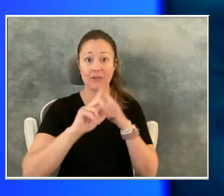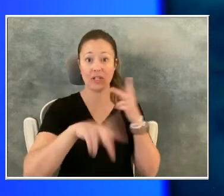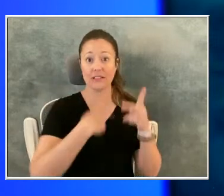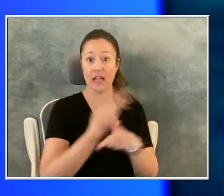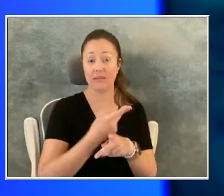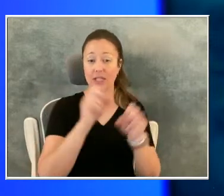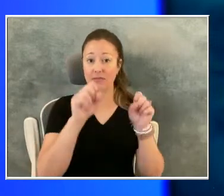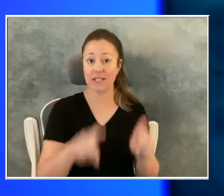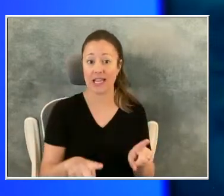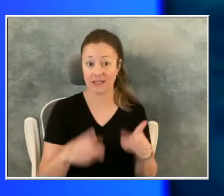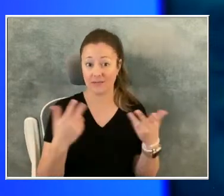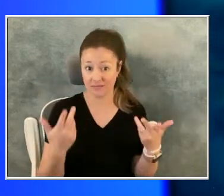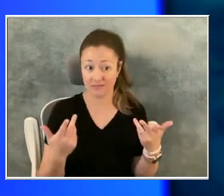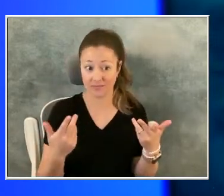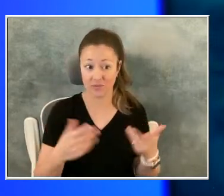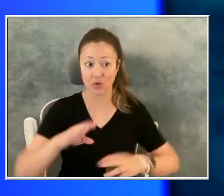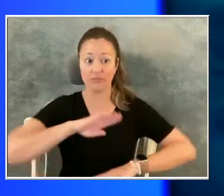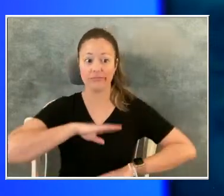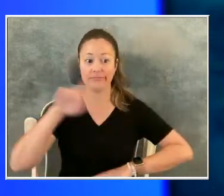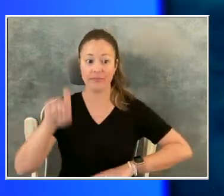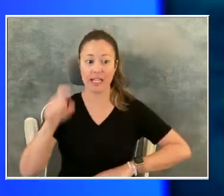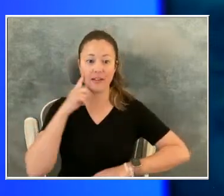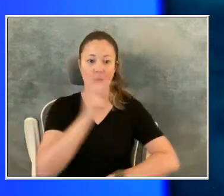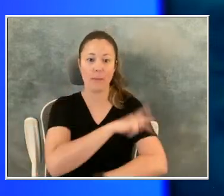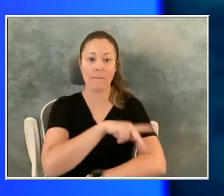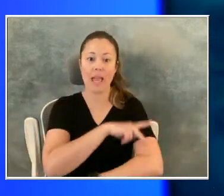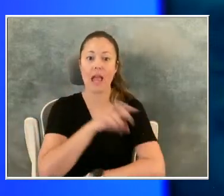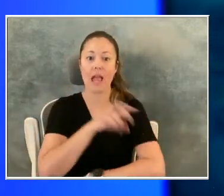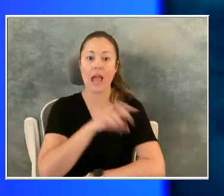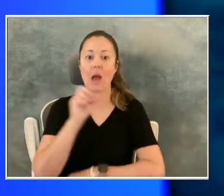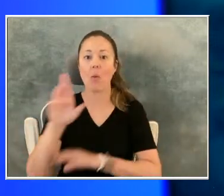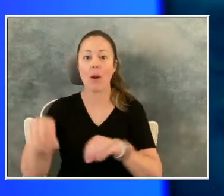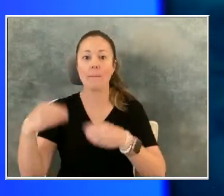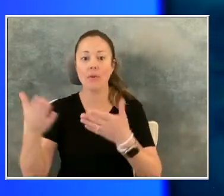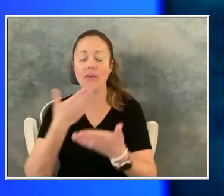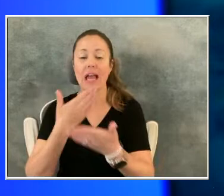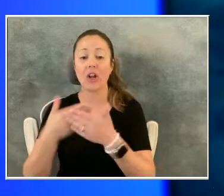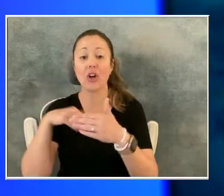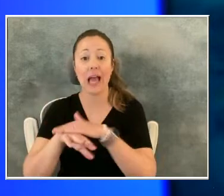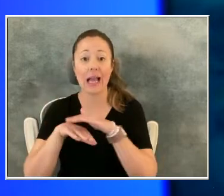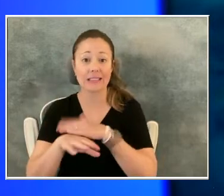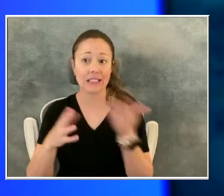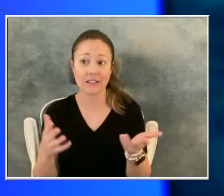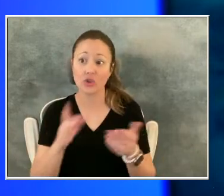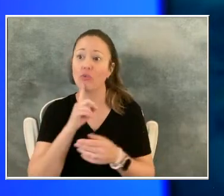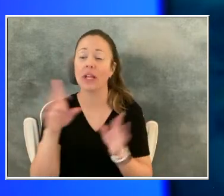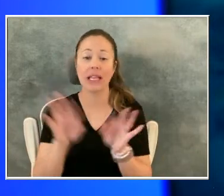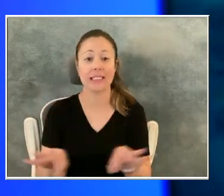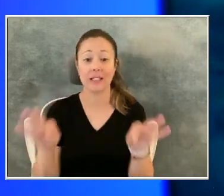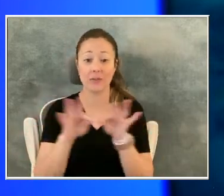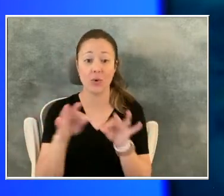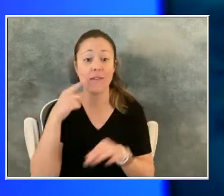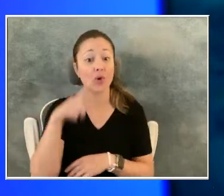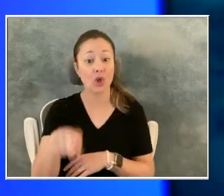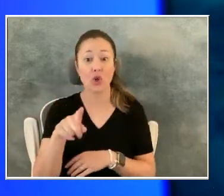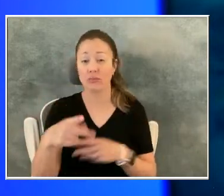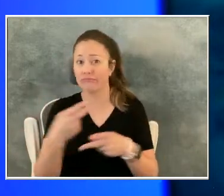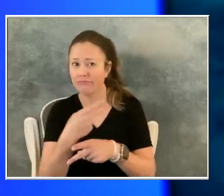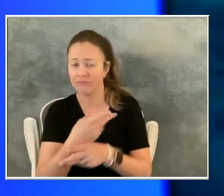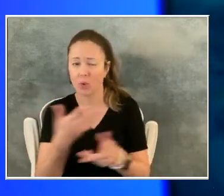tissue to meet the needs of their patients or to provide good access. So it's really important you find out what's available